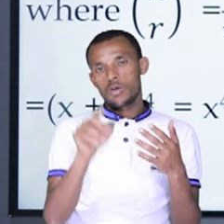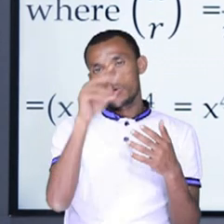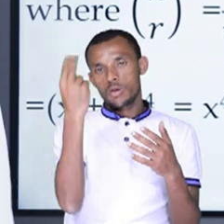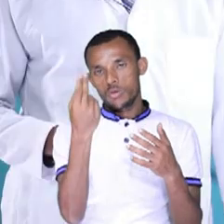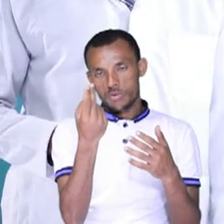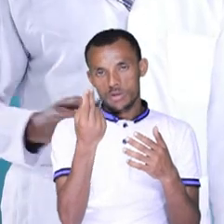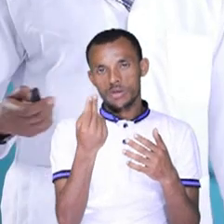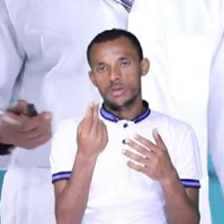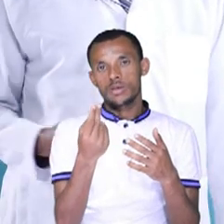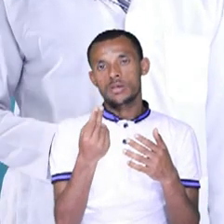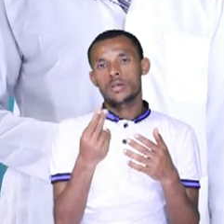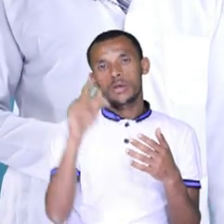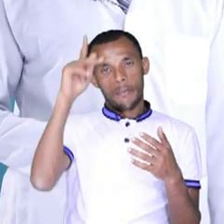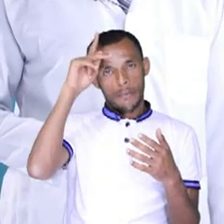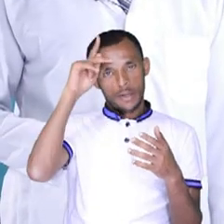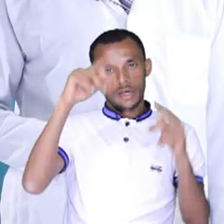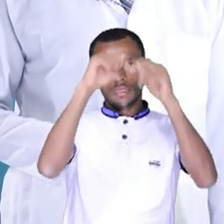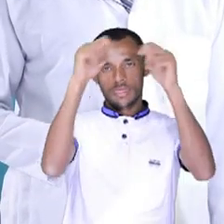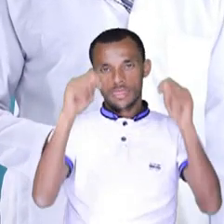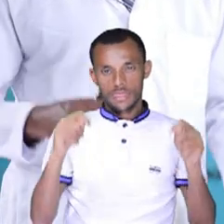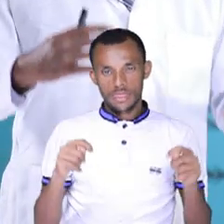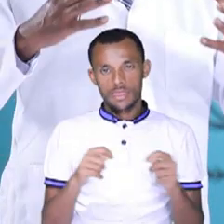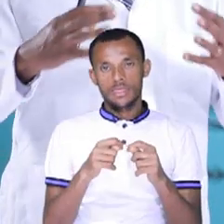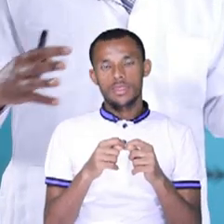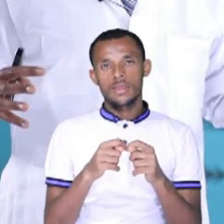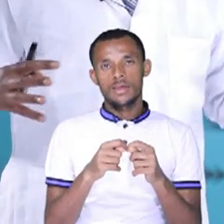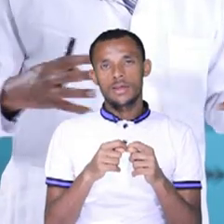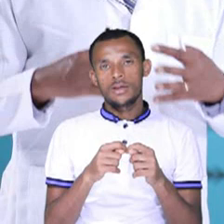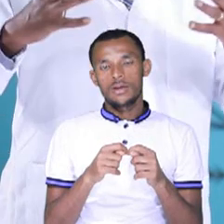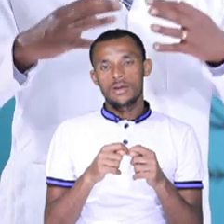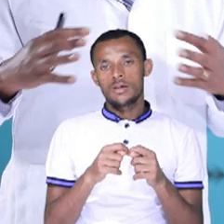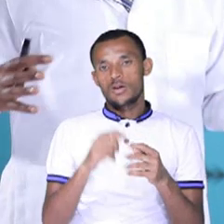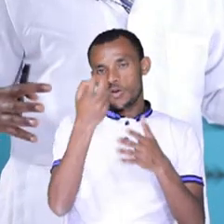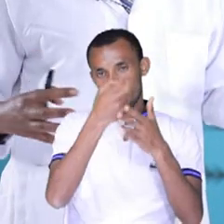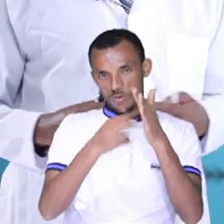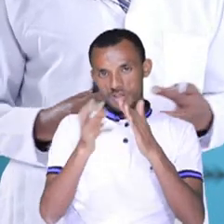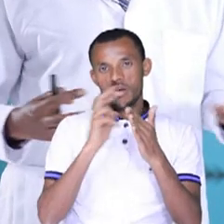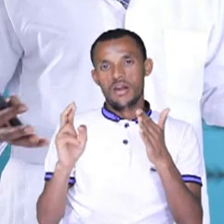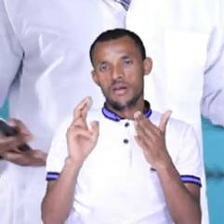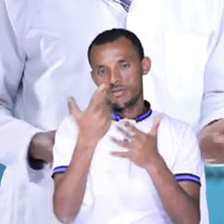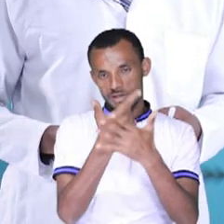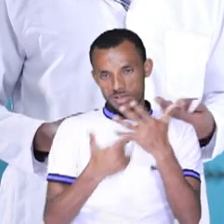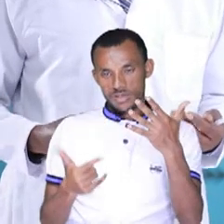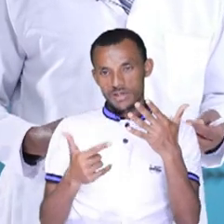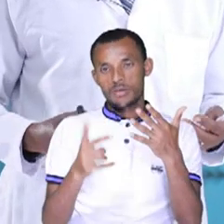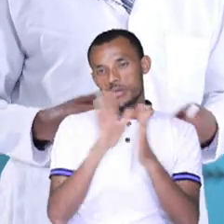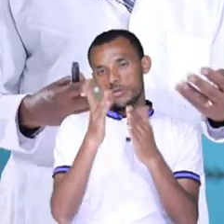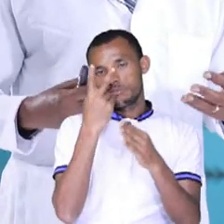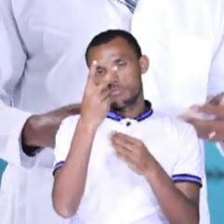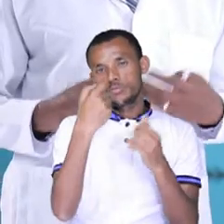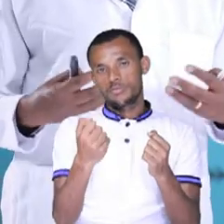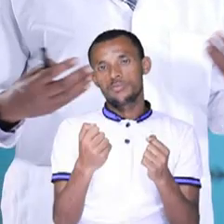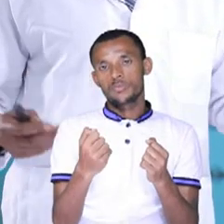use Pascal's triangles also. In Pascal's triangle, coefficients are listed. If you are referring your textbook,